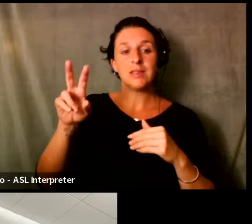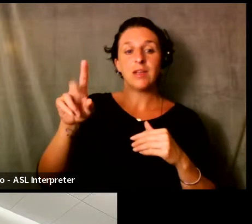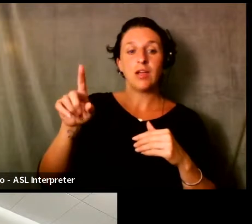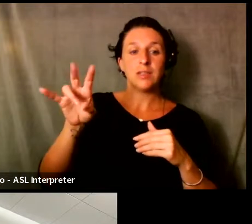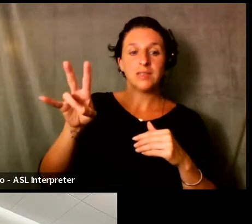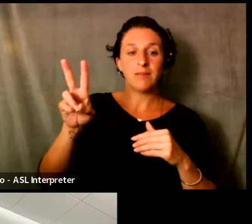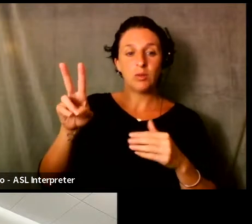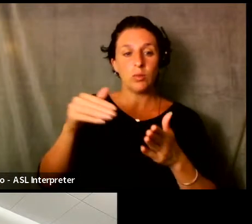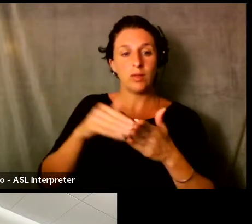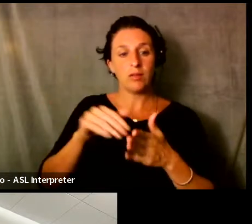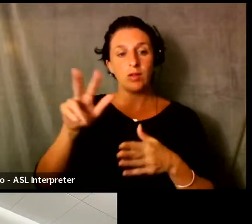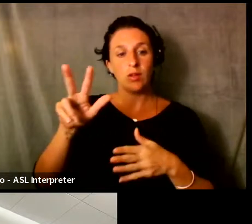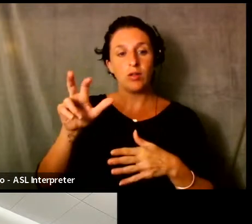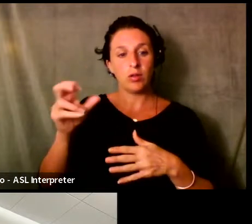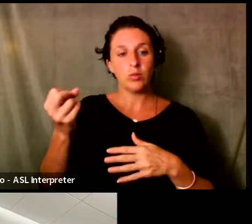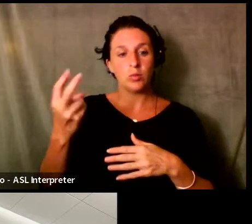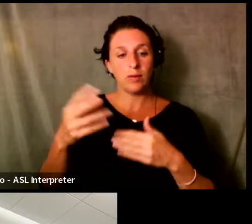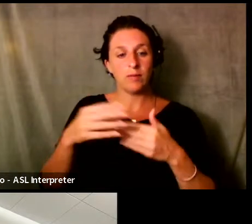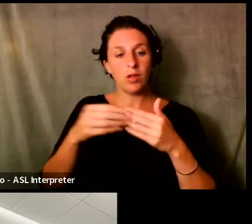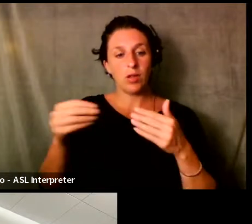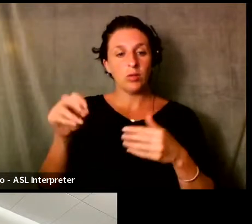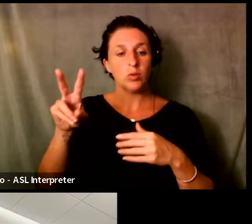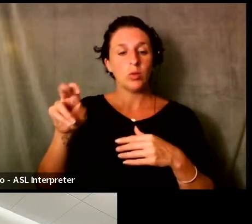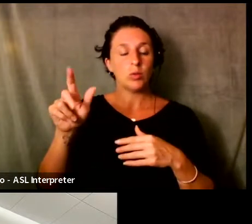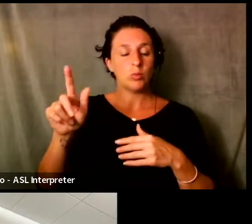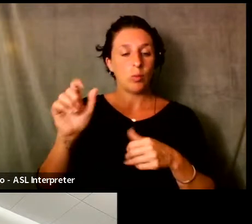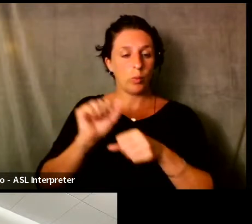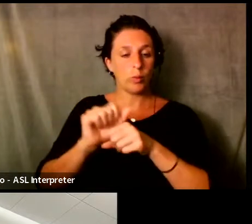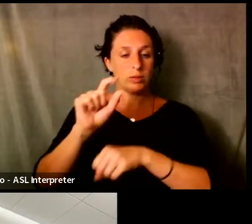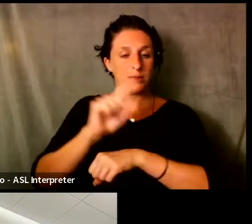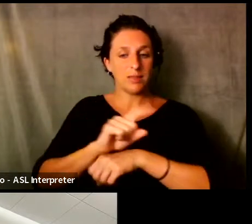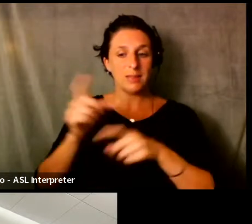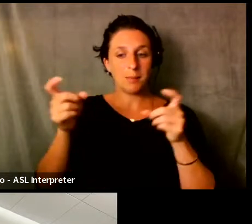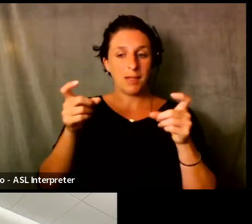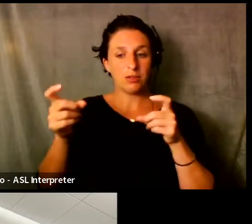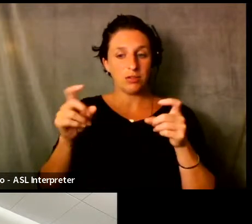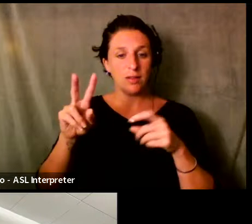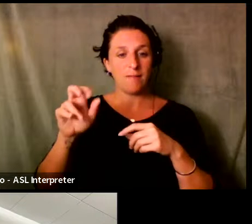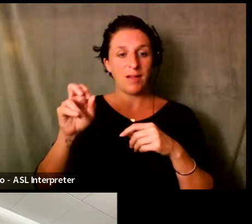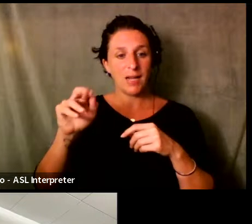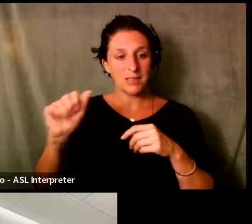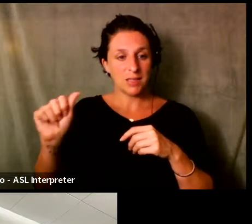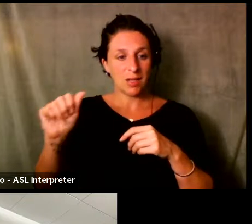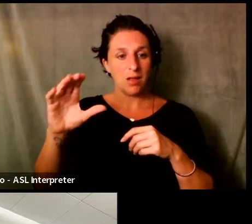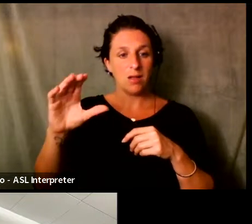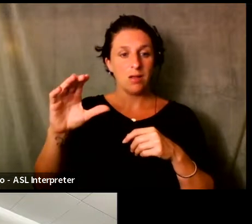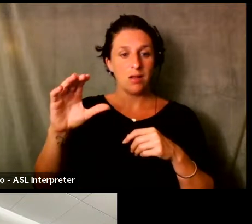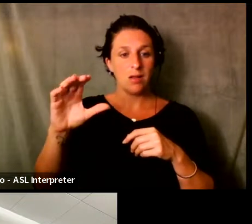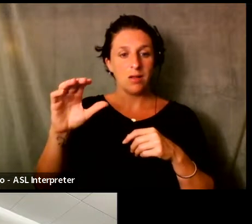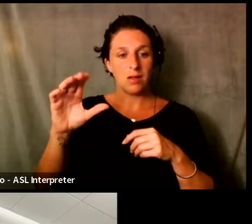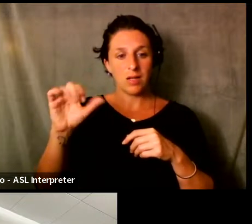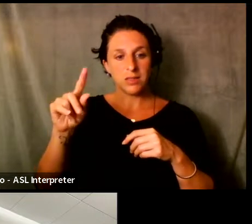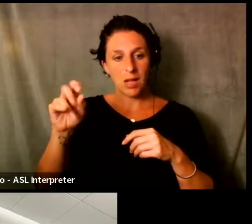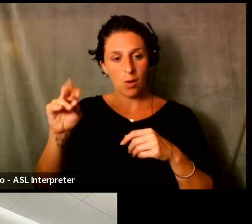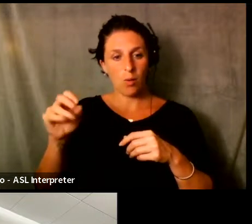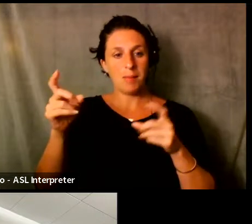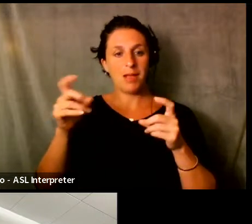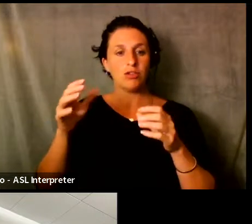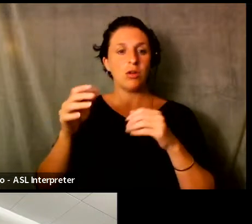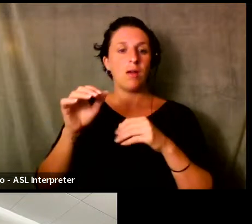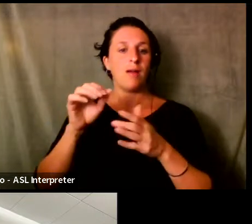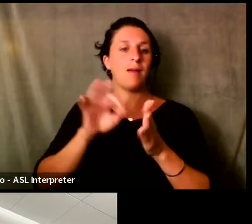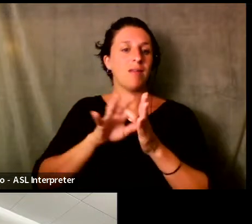$172,312, 221 workdays. Managers, Vanessa Castano, Manager of Accounting,